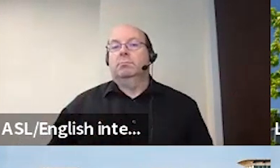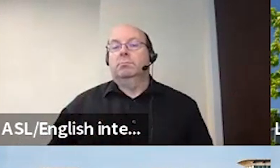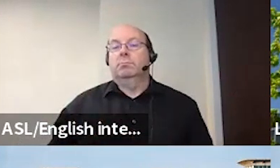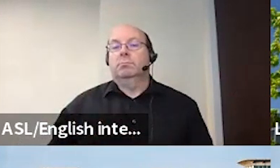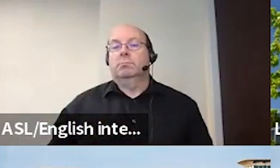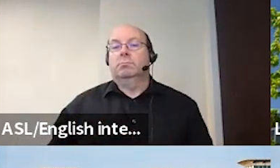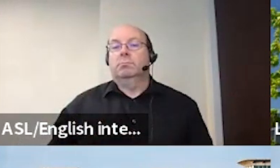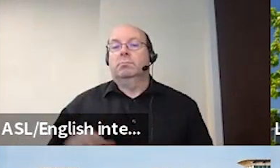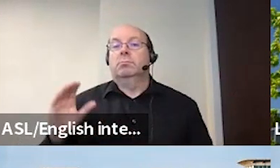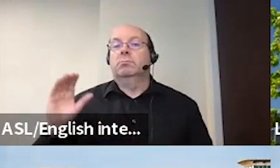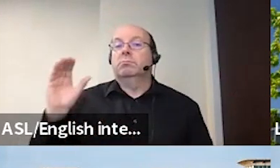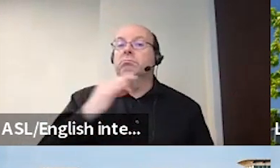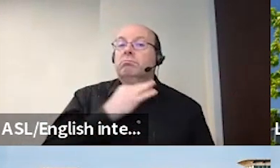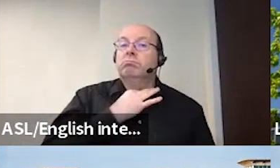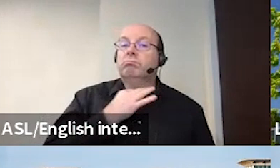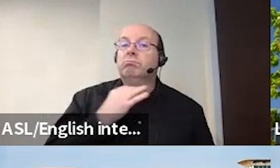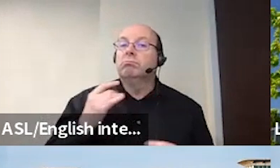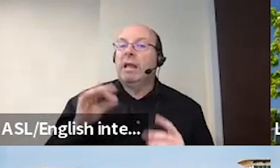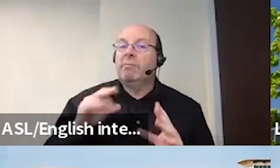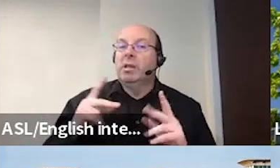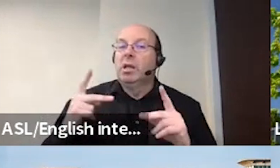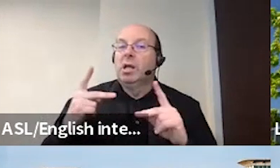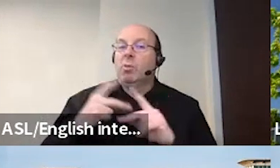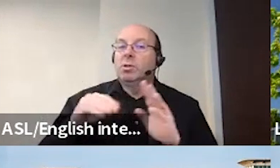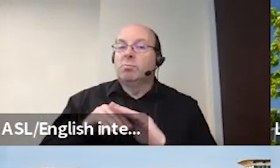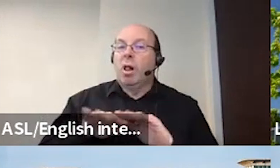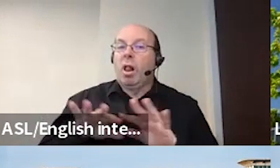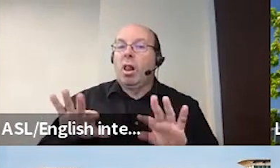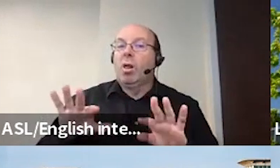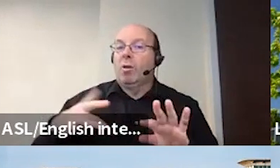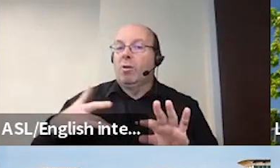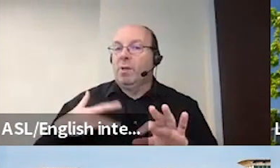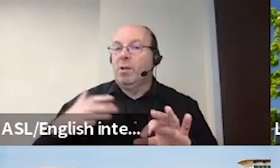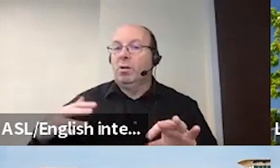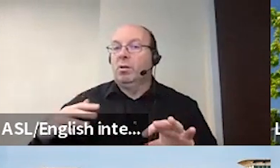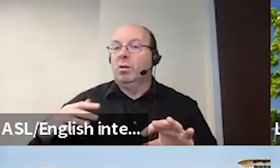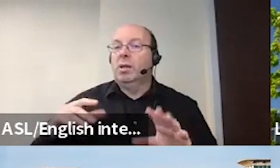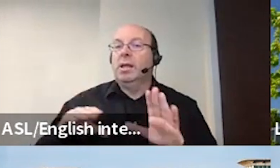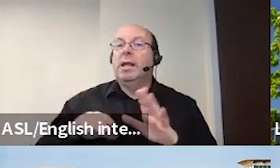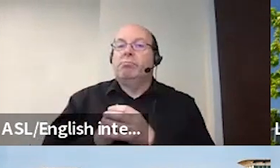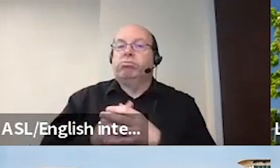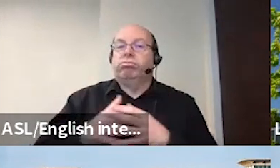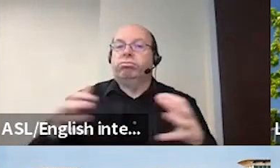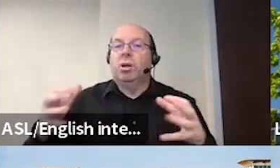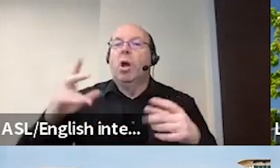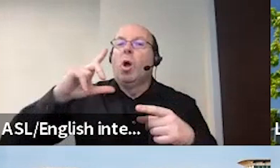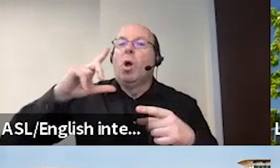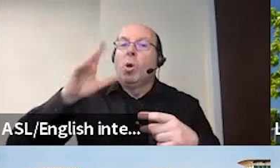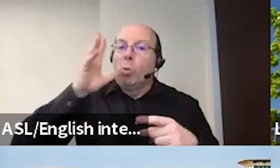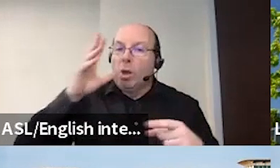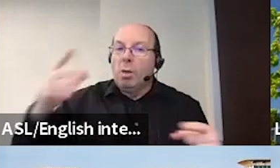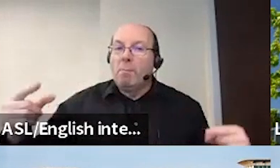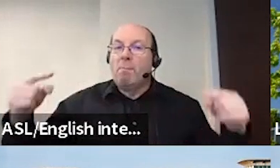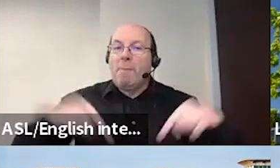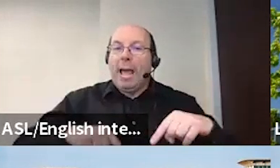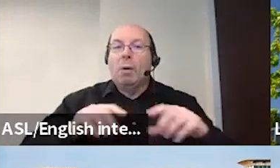decide to switch to remote learning? That's always a really tricky question.